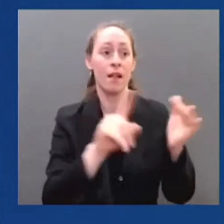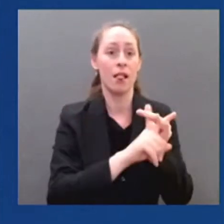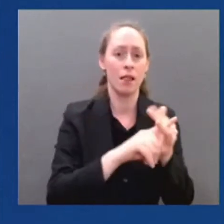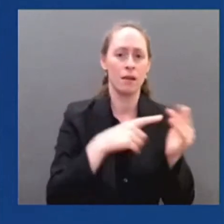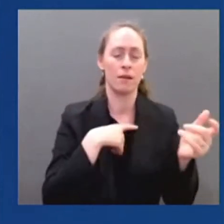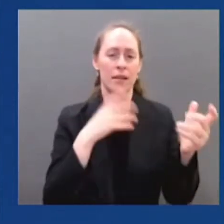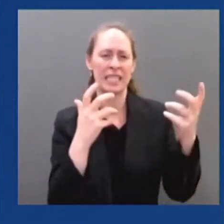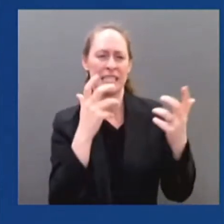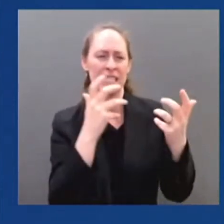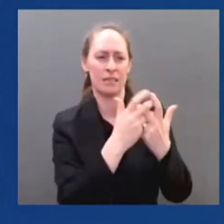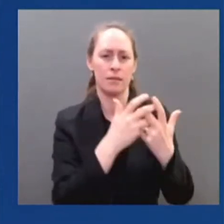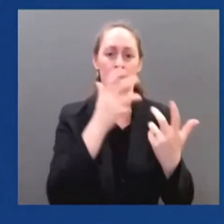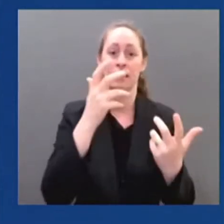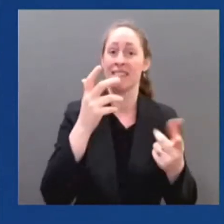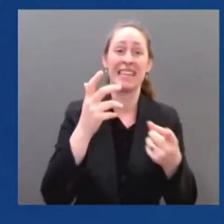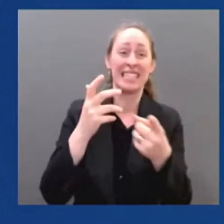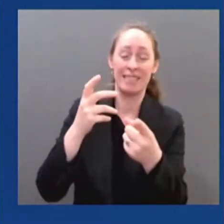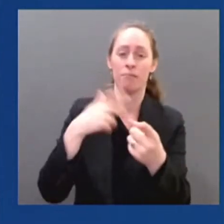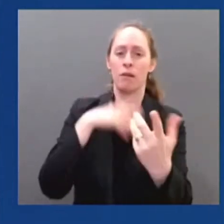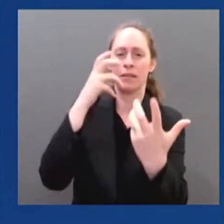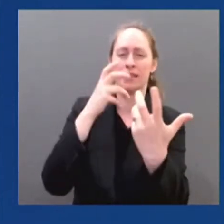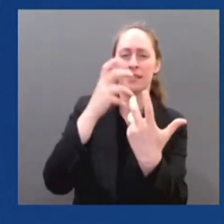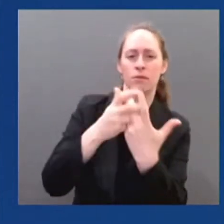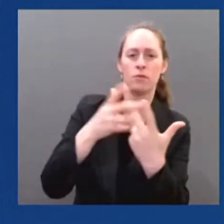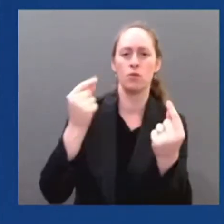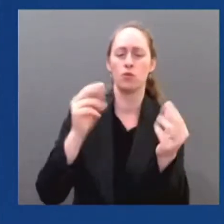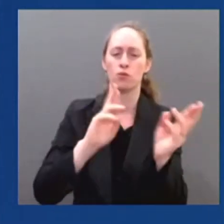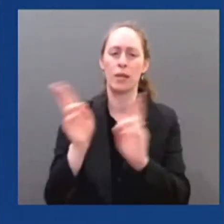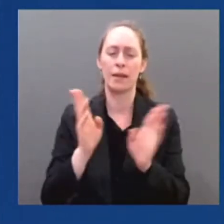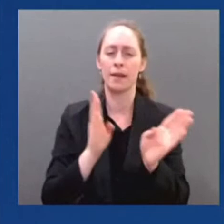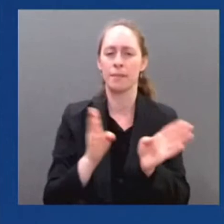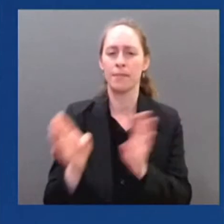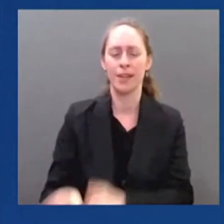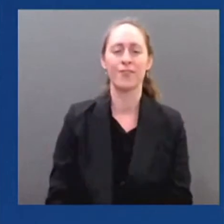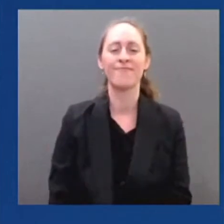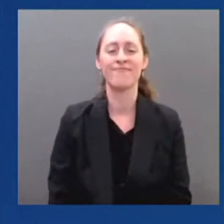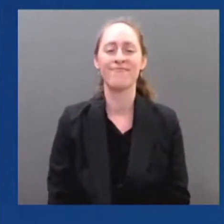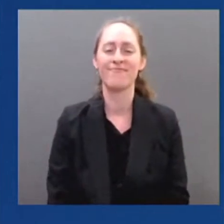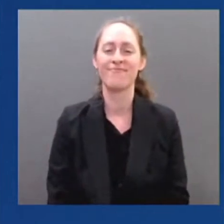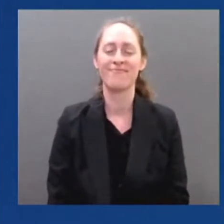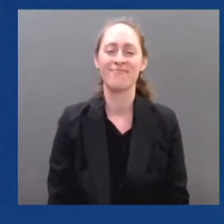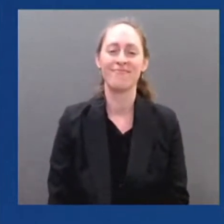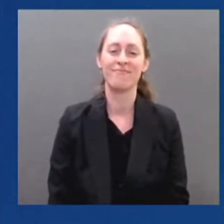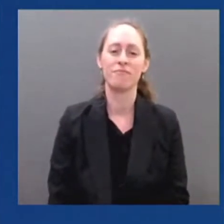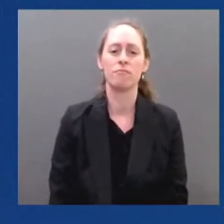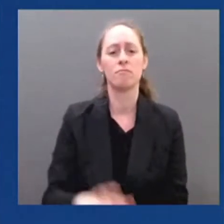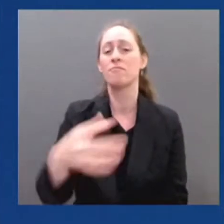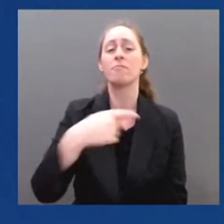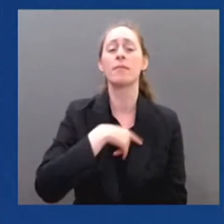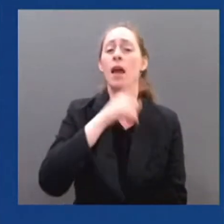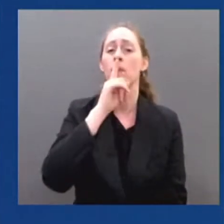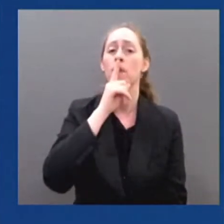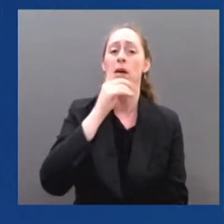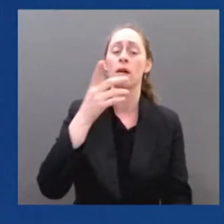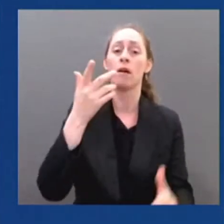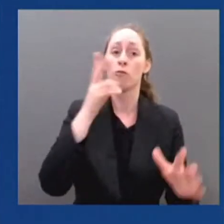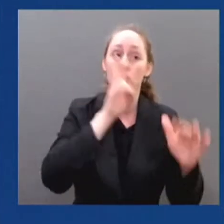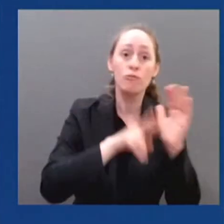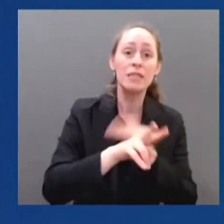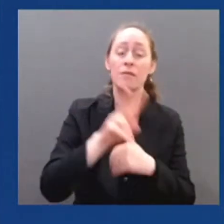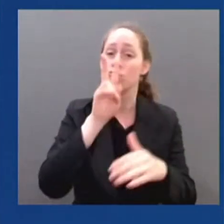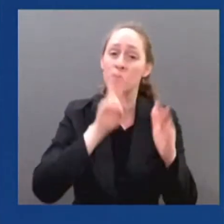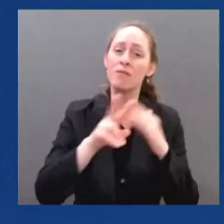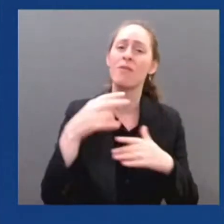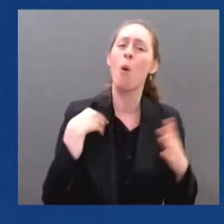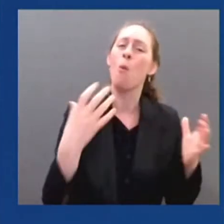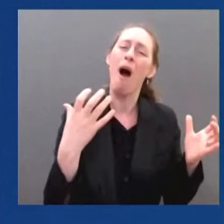not to be in the prediction business and we try to be in the planning business. And we have to plan for a range of scenarios, obviously